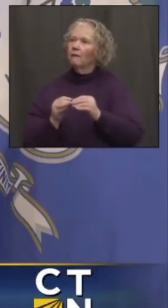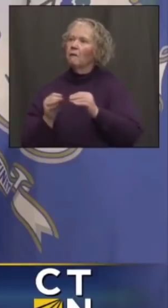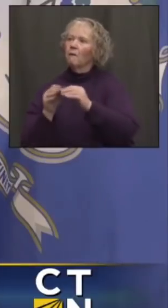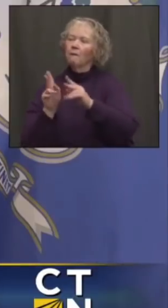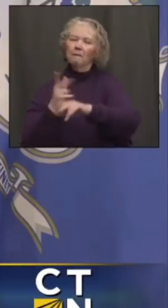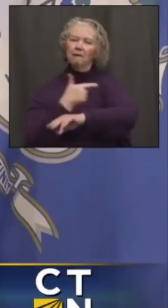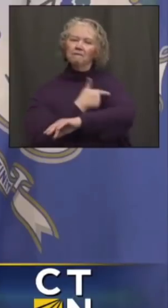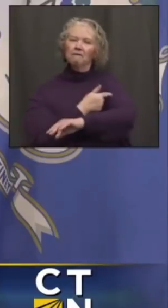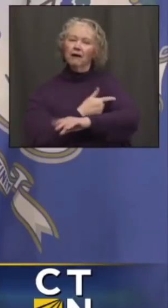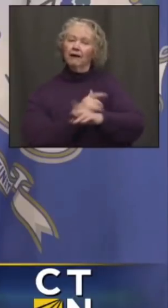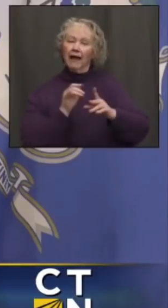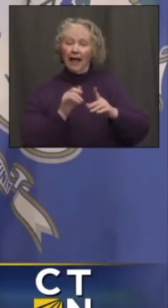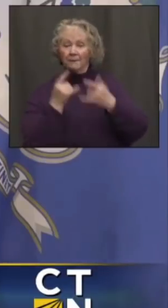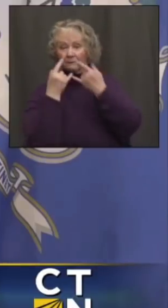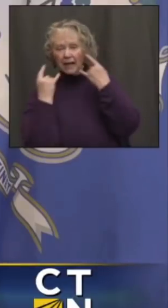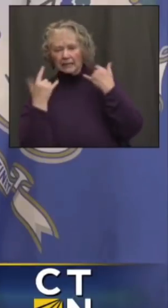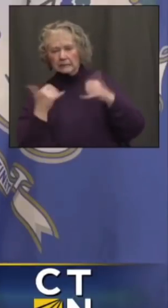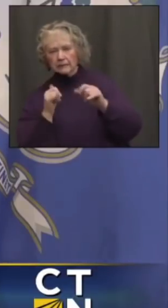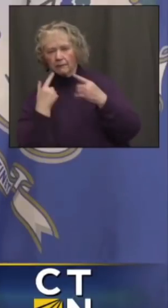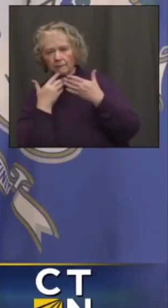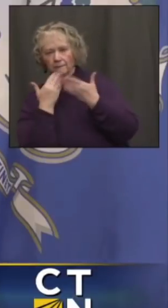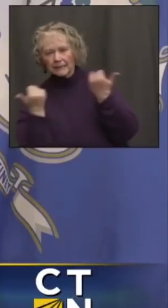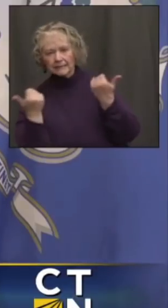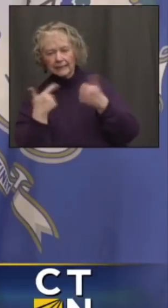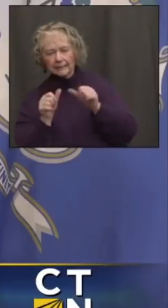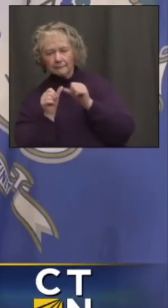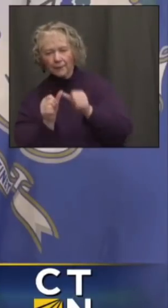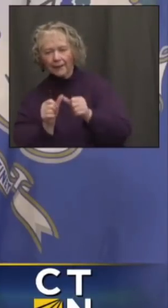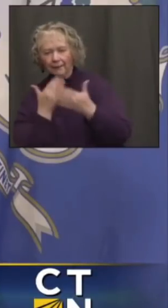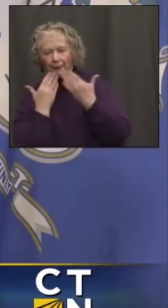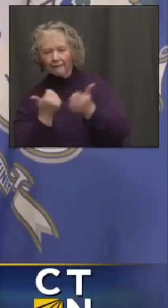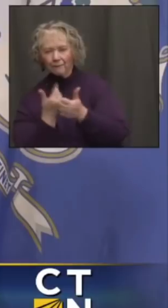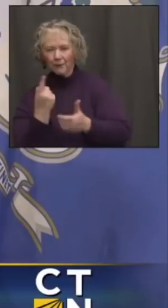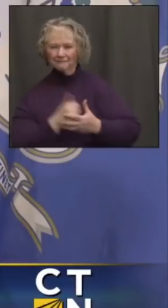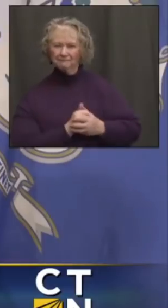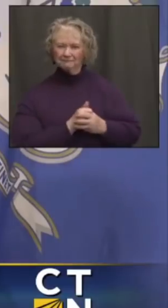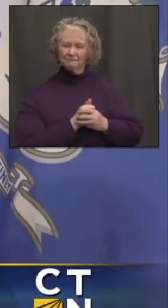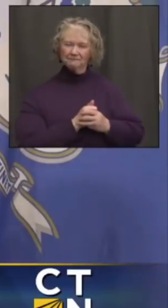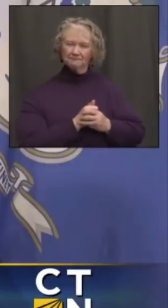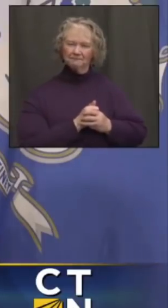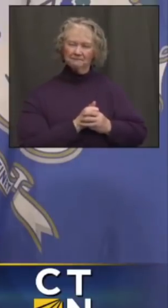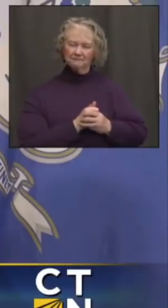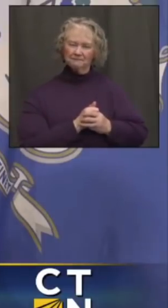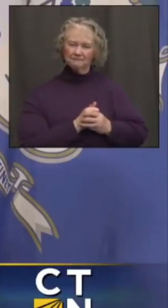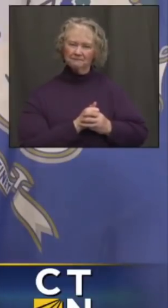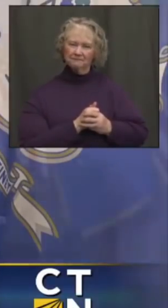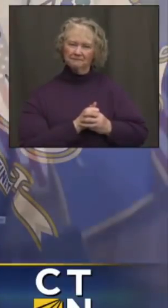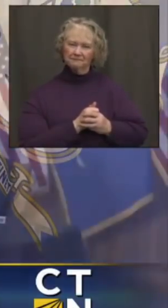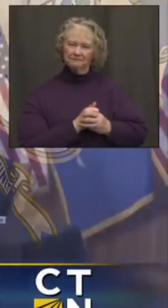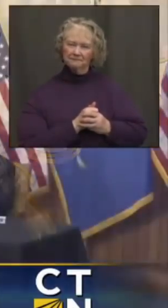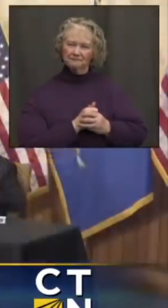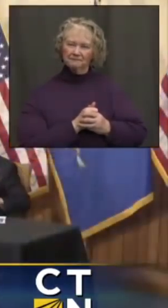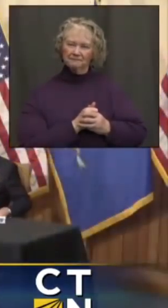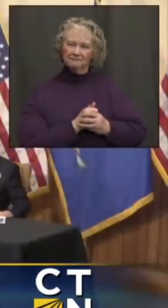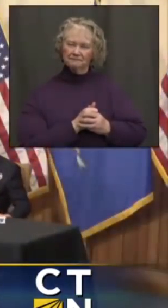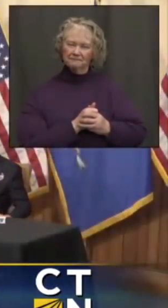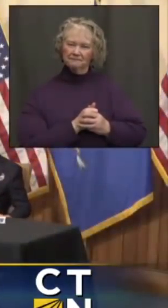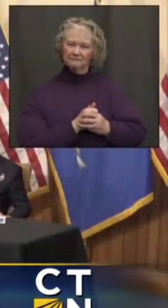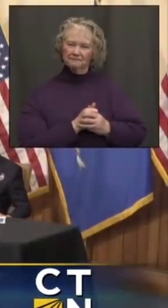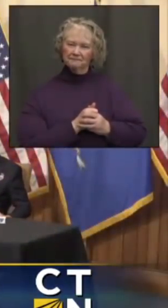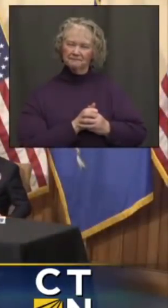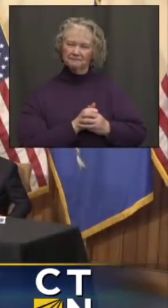That's infections trending down in terms of infections at our schools. The good lines are trending up. That's vaccinations, more